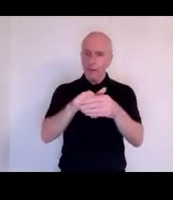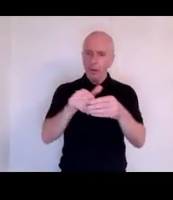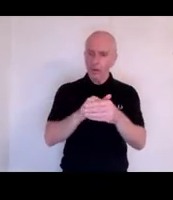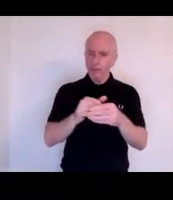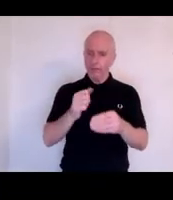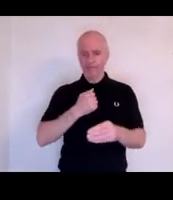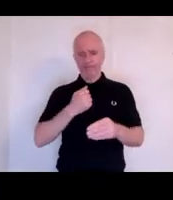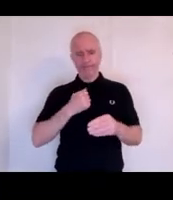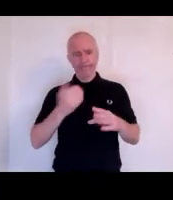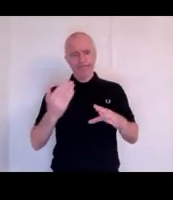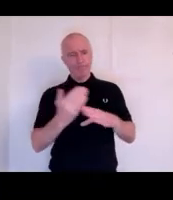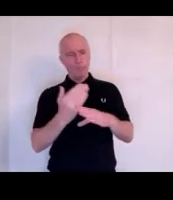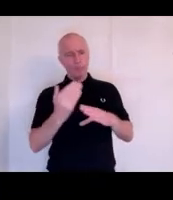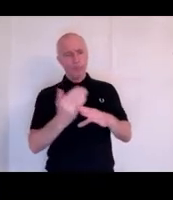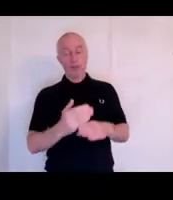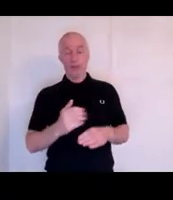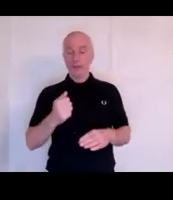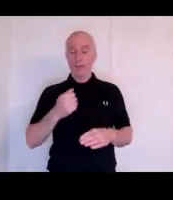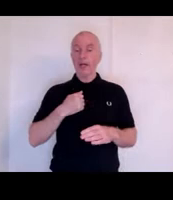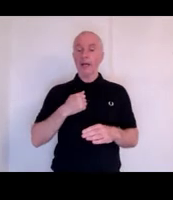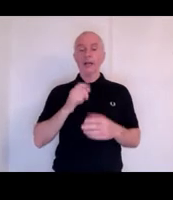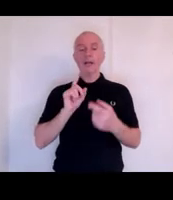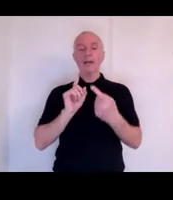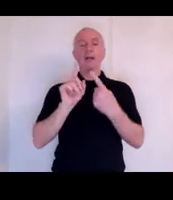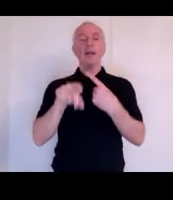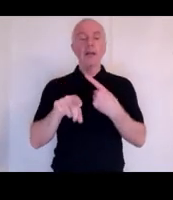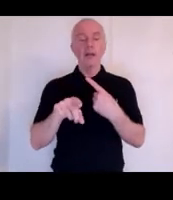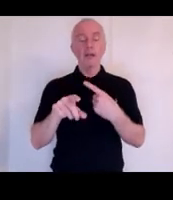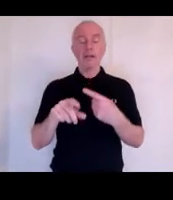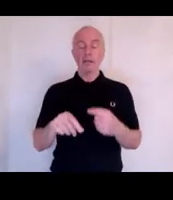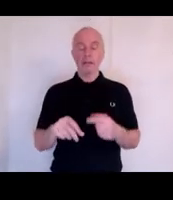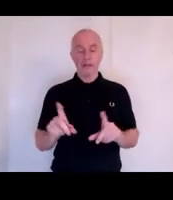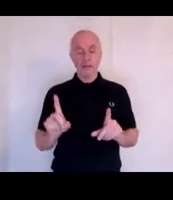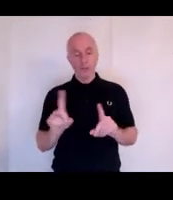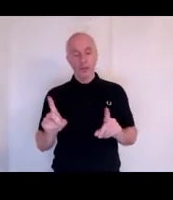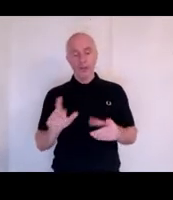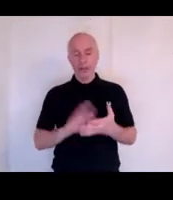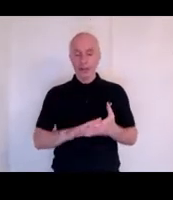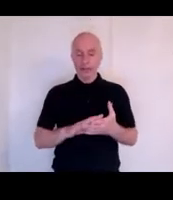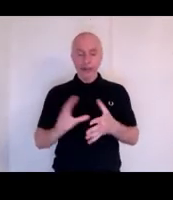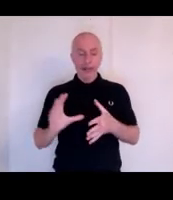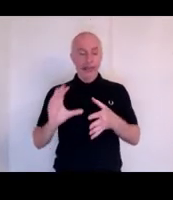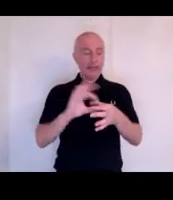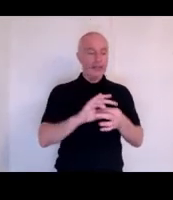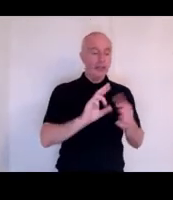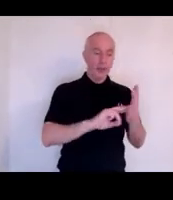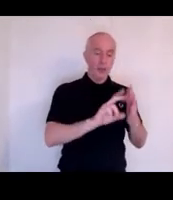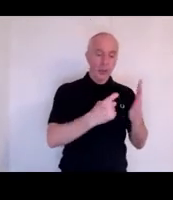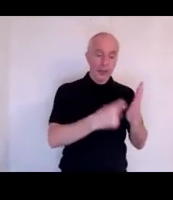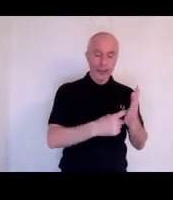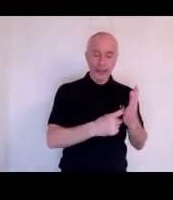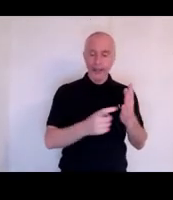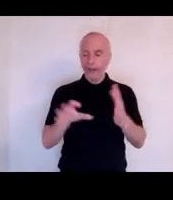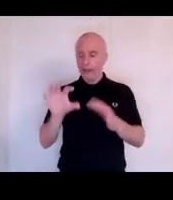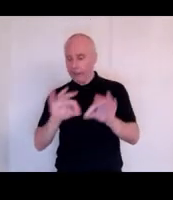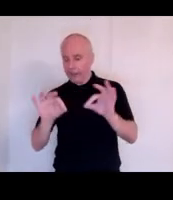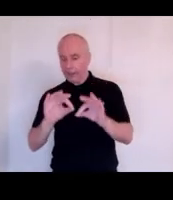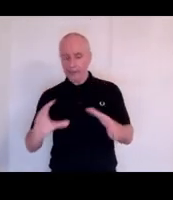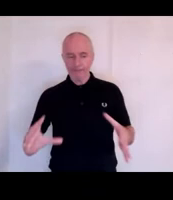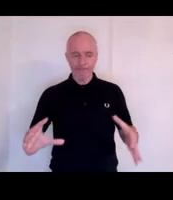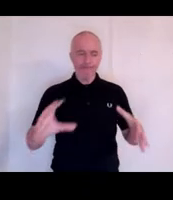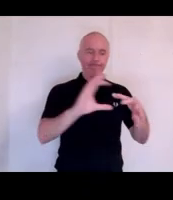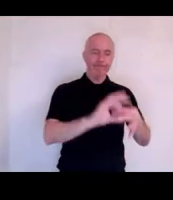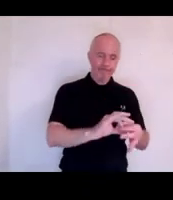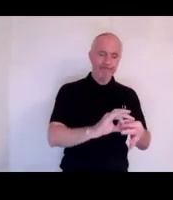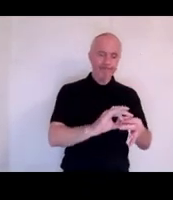my flippant answer always has to come back. Well, if it's related to nuclear and it's got physics in it, then we'll probably